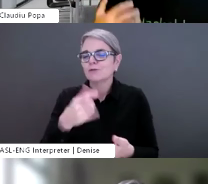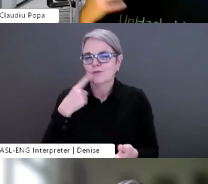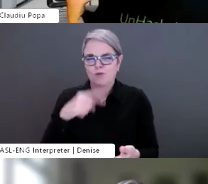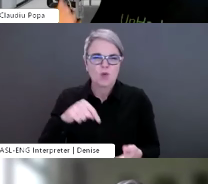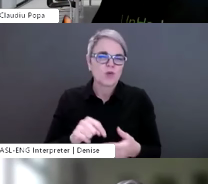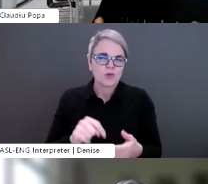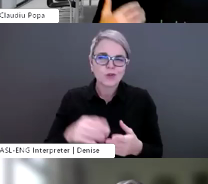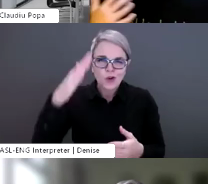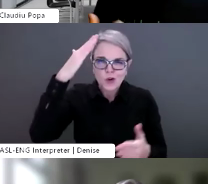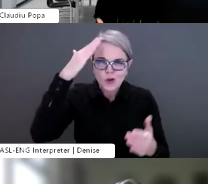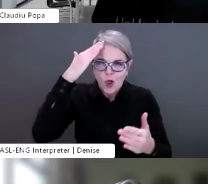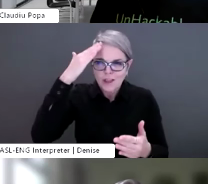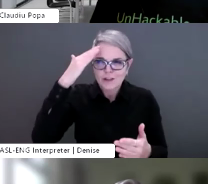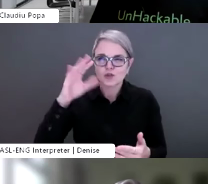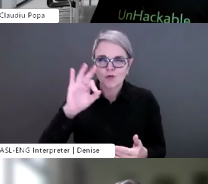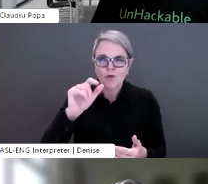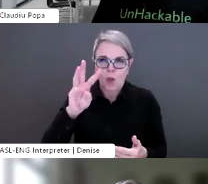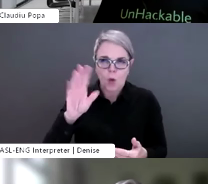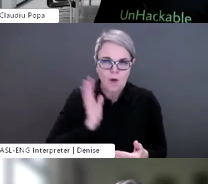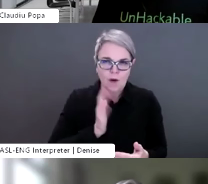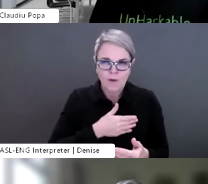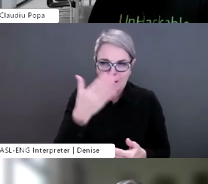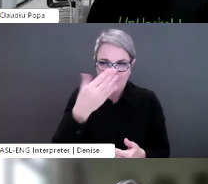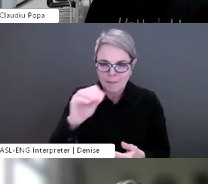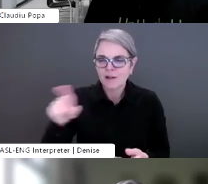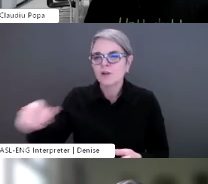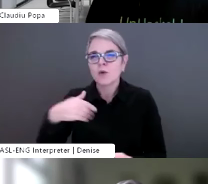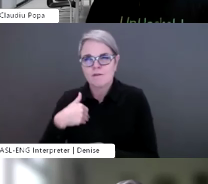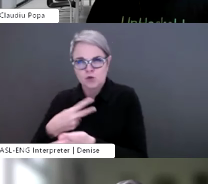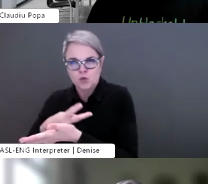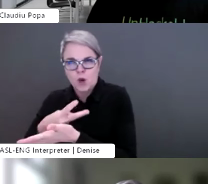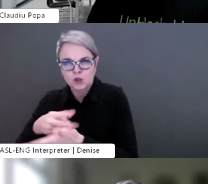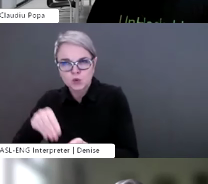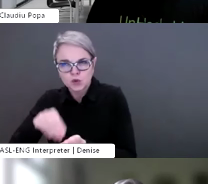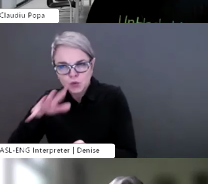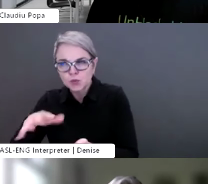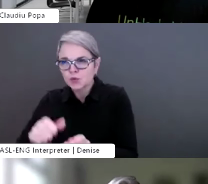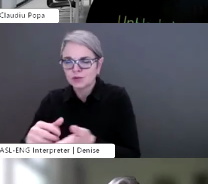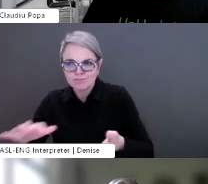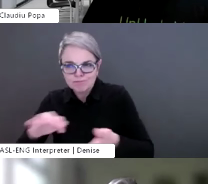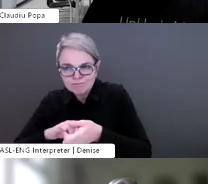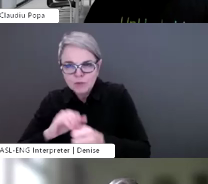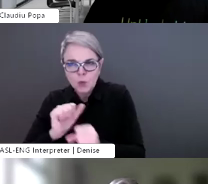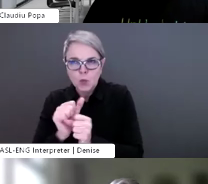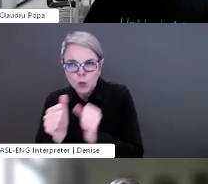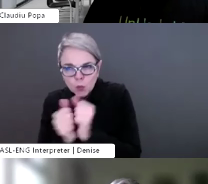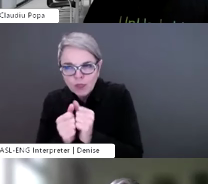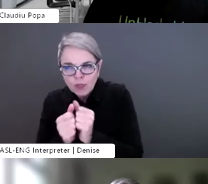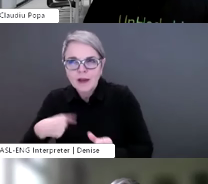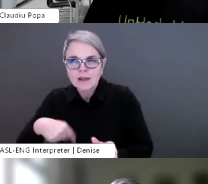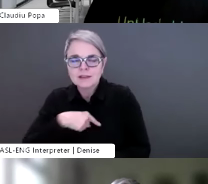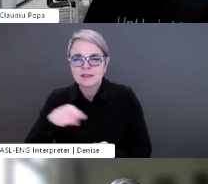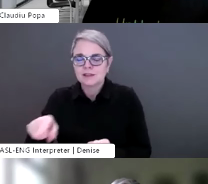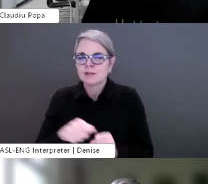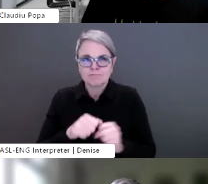all these organizations. Some of them even responded. And generally speaking, there